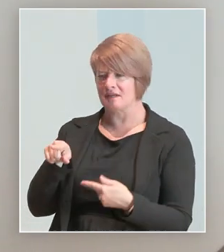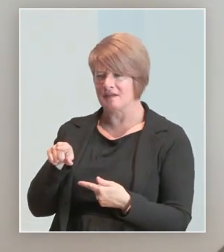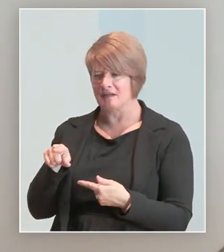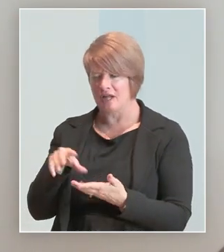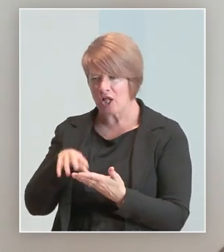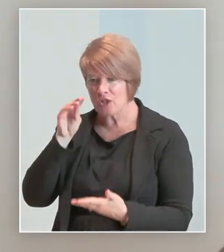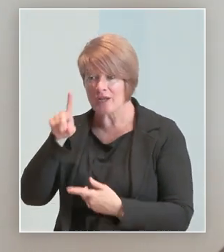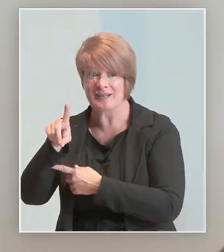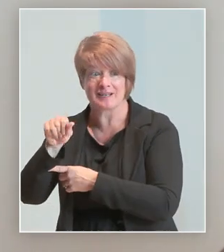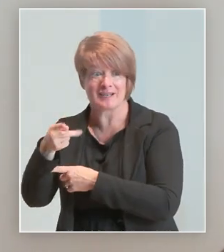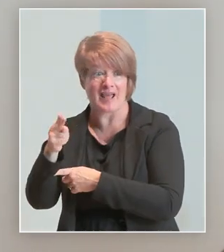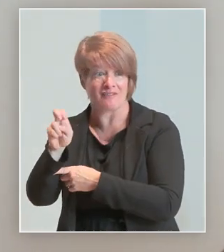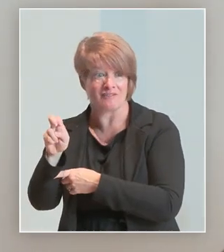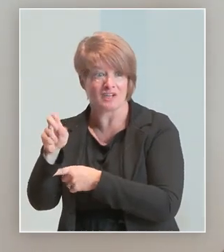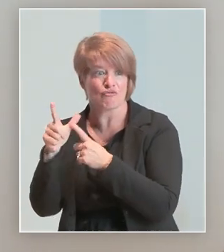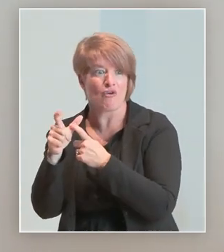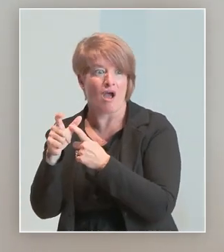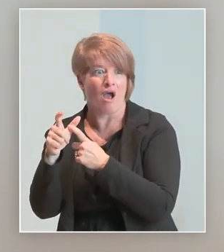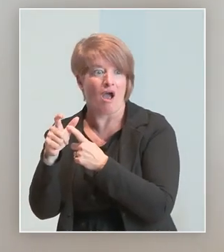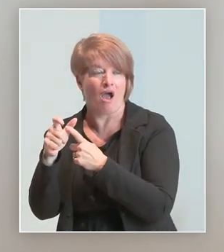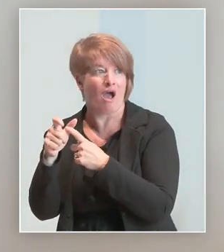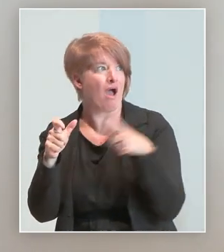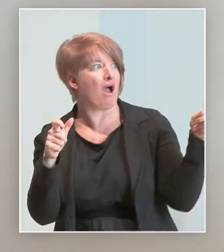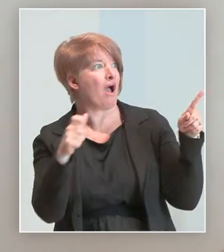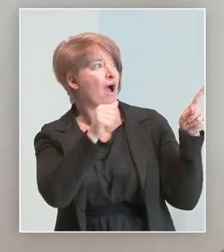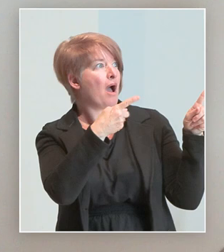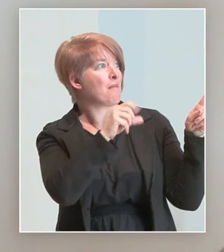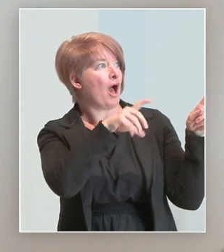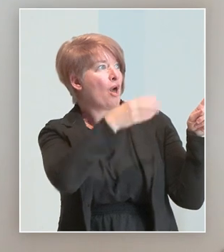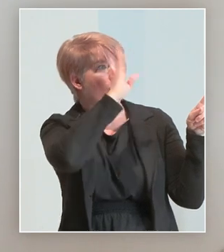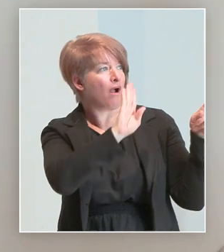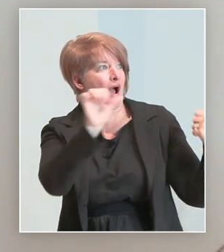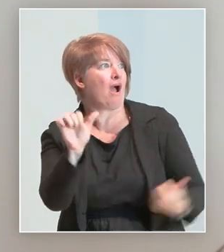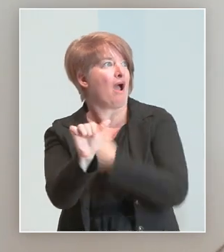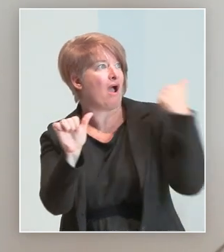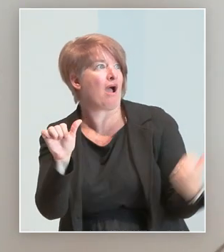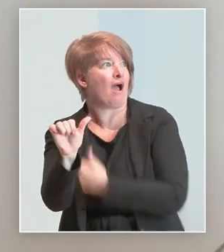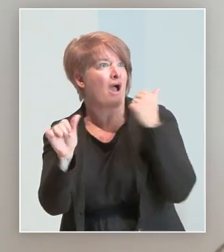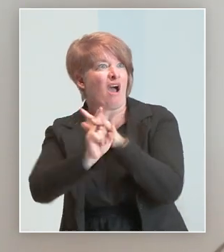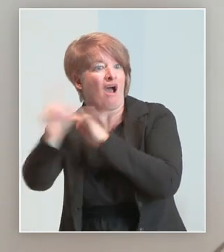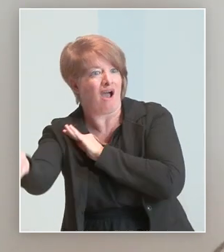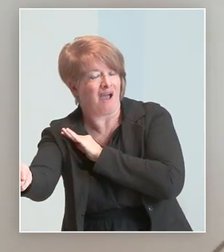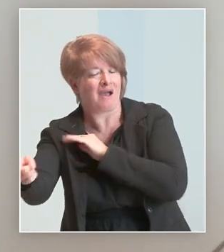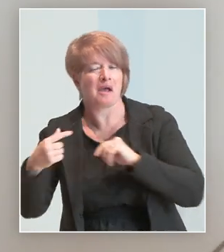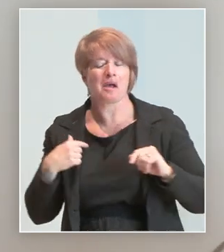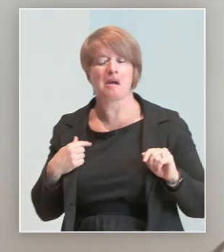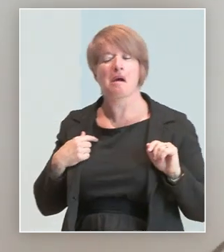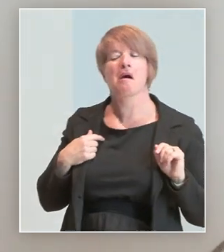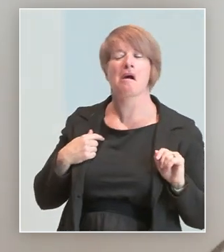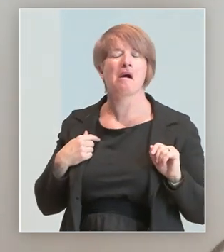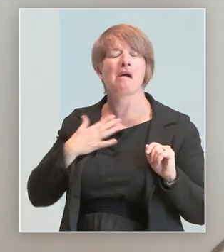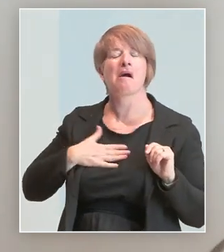learning that Daphne is running for her life from the god Apollo. Being mythically inclined, this book, with